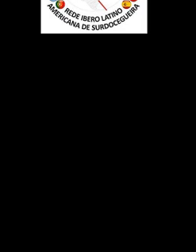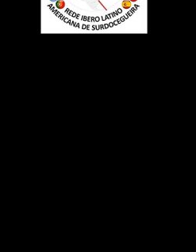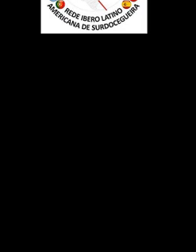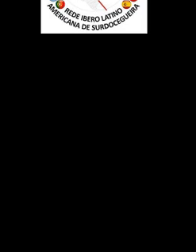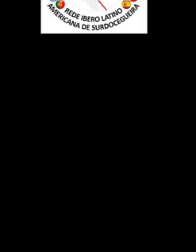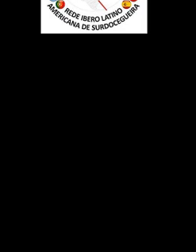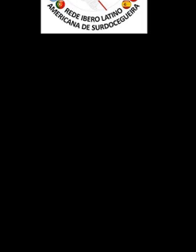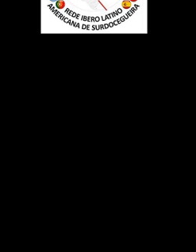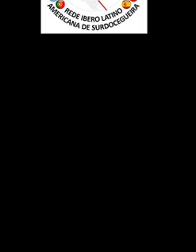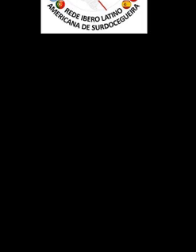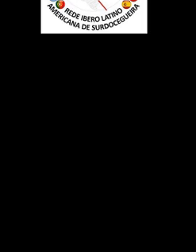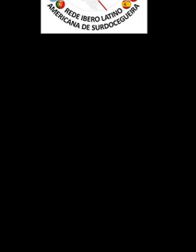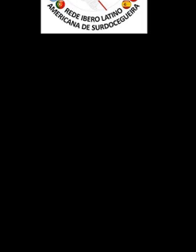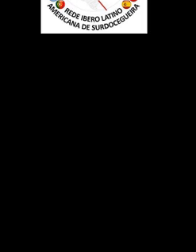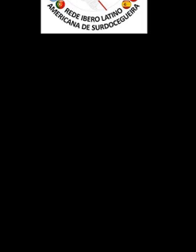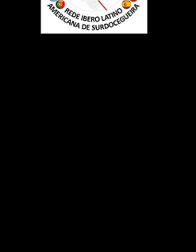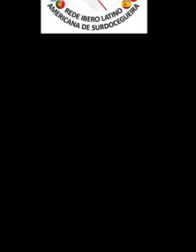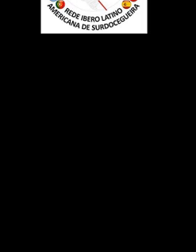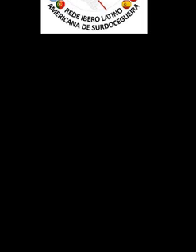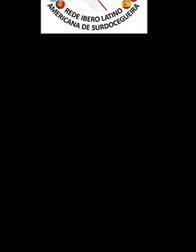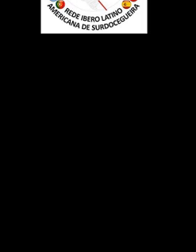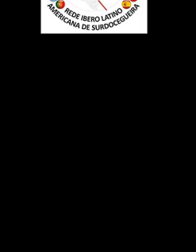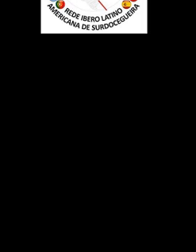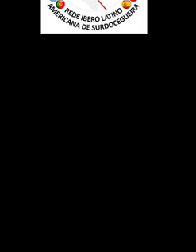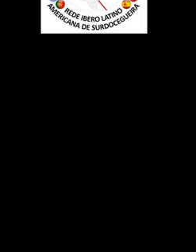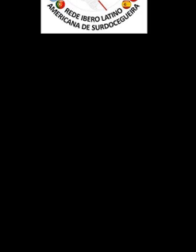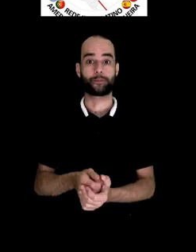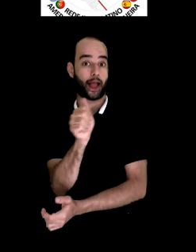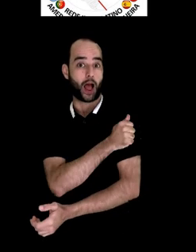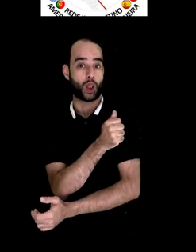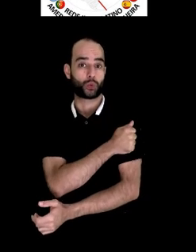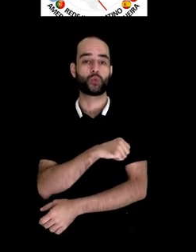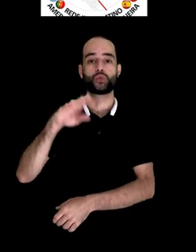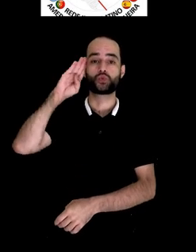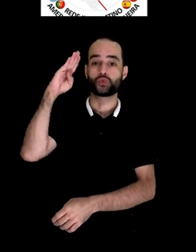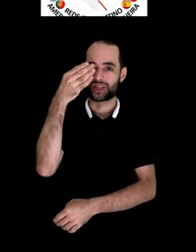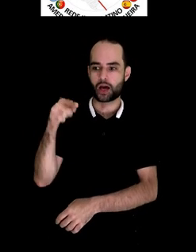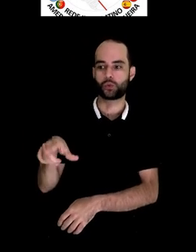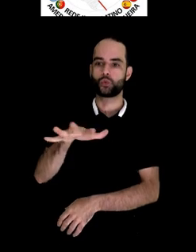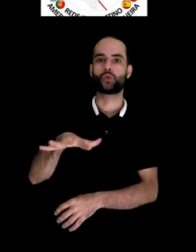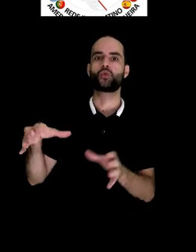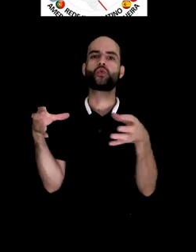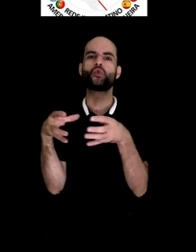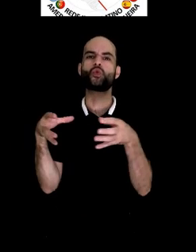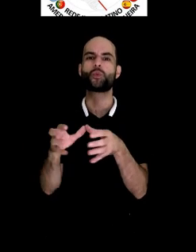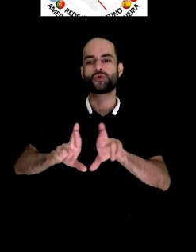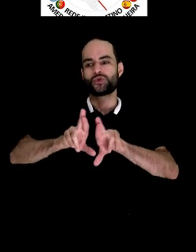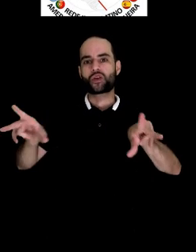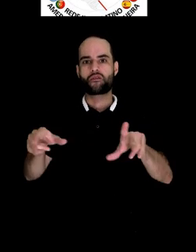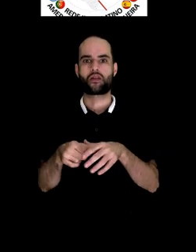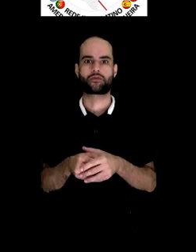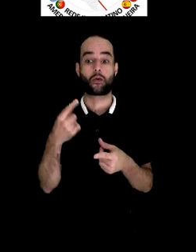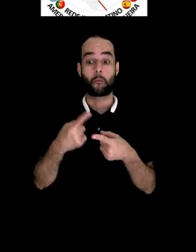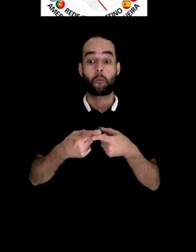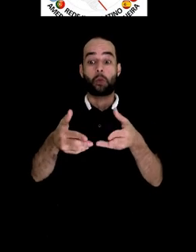top part, justified in black, is written. Students with deafblindness are